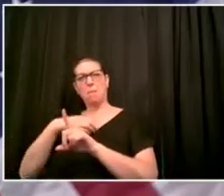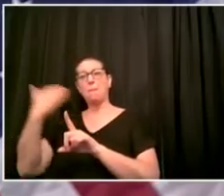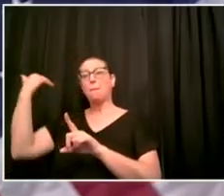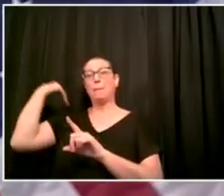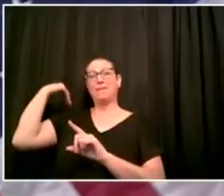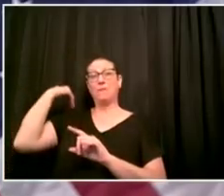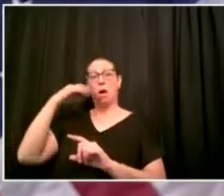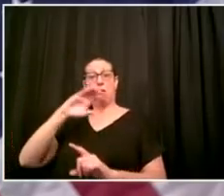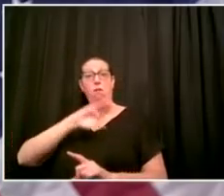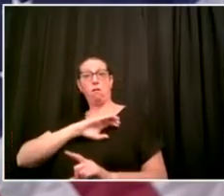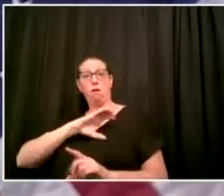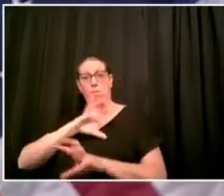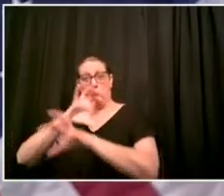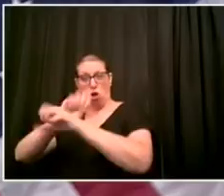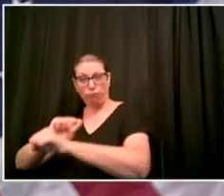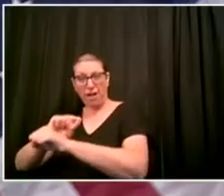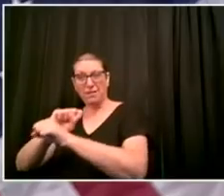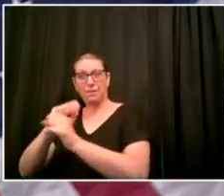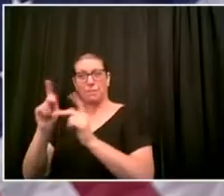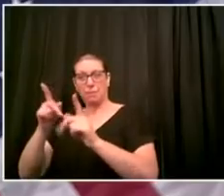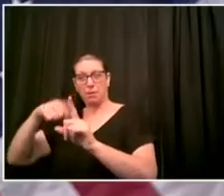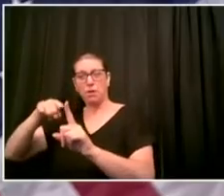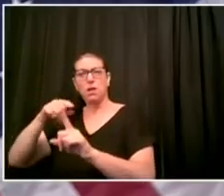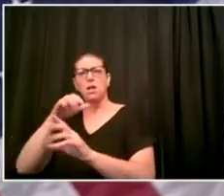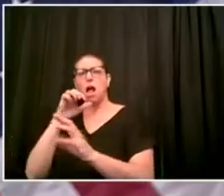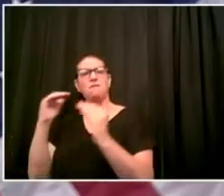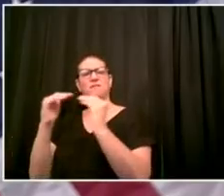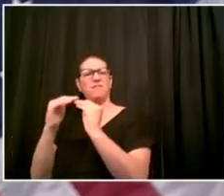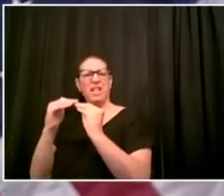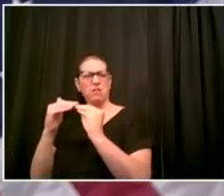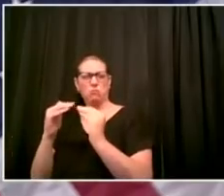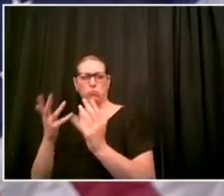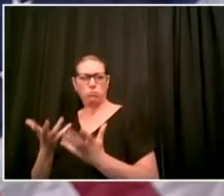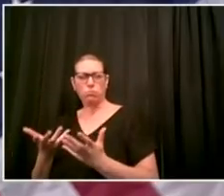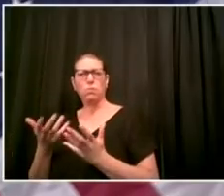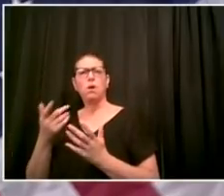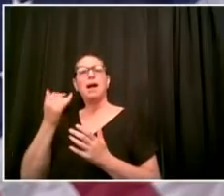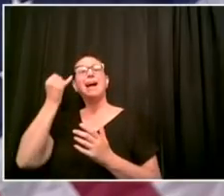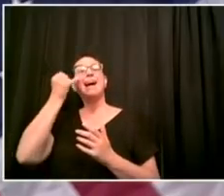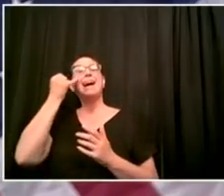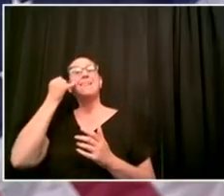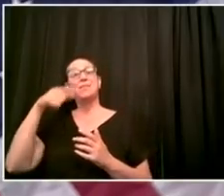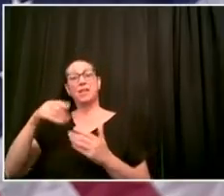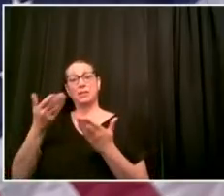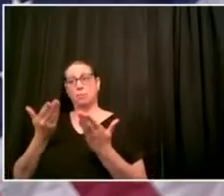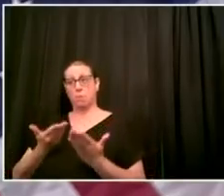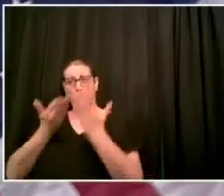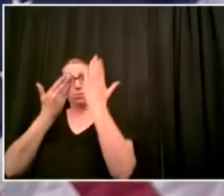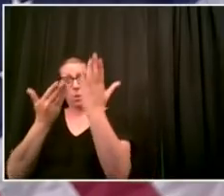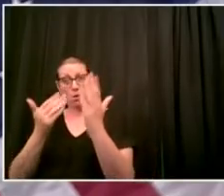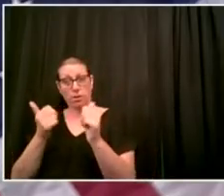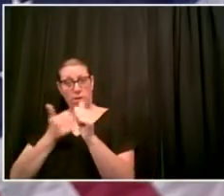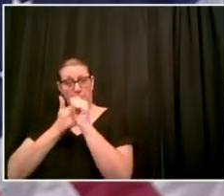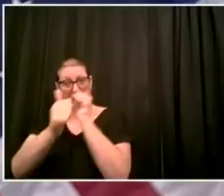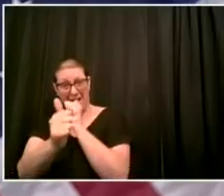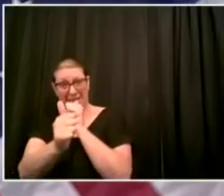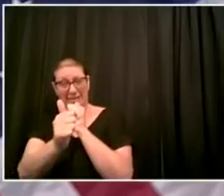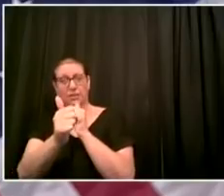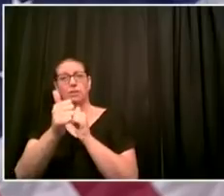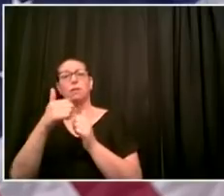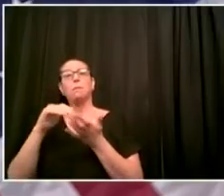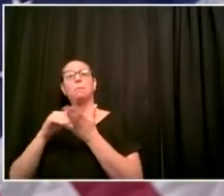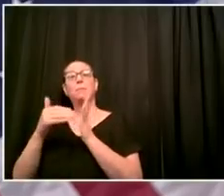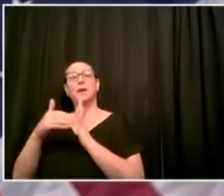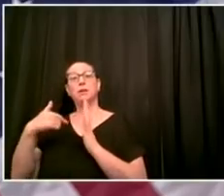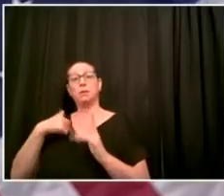then separately, on your announcement today about Annabelle Palma as the Chief Equity Officer for the Test and Trace Corps, can